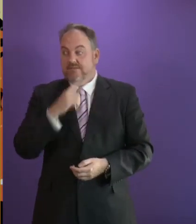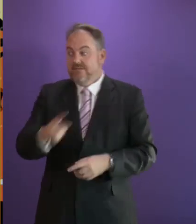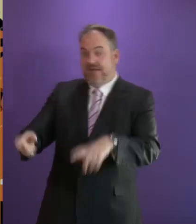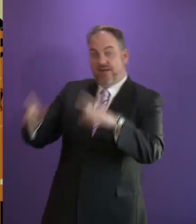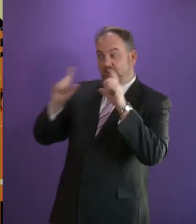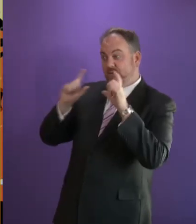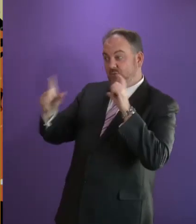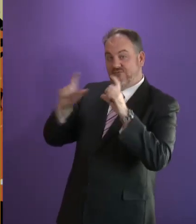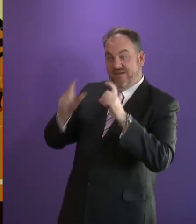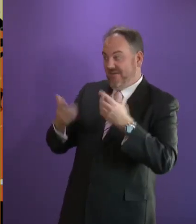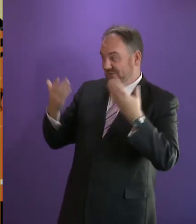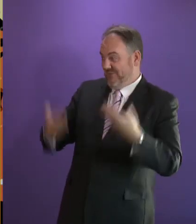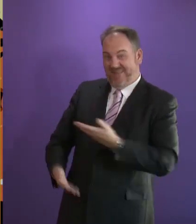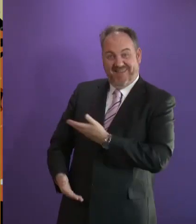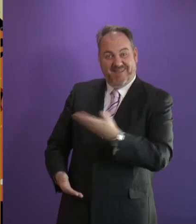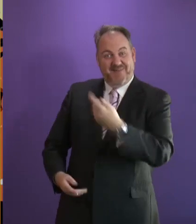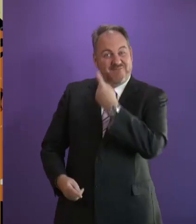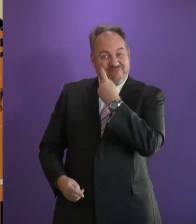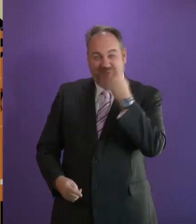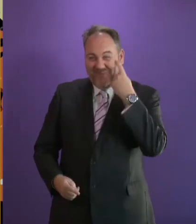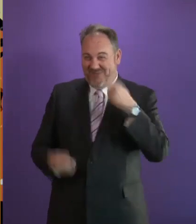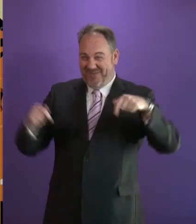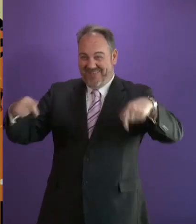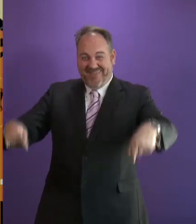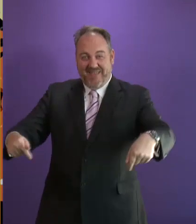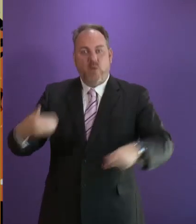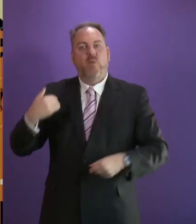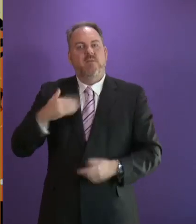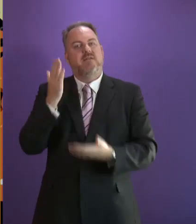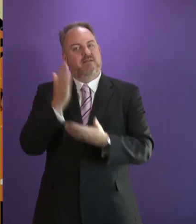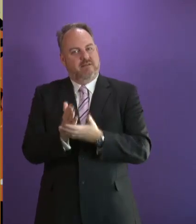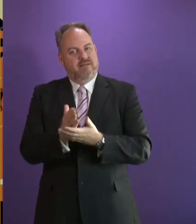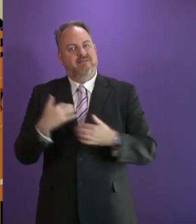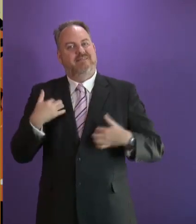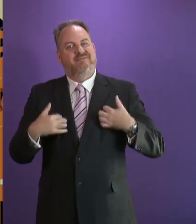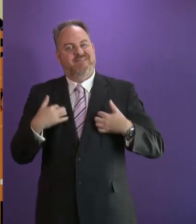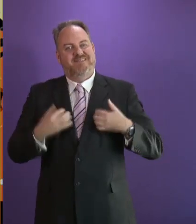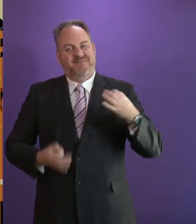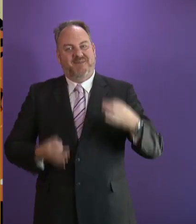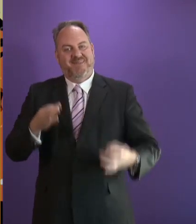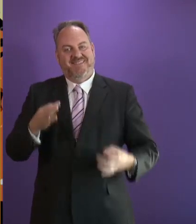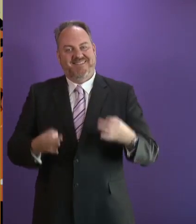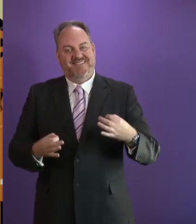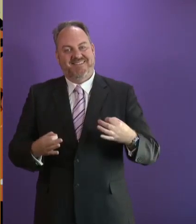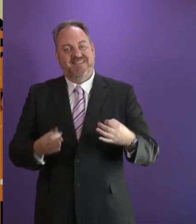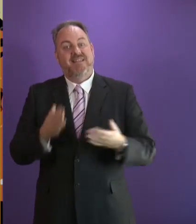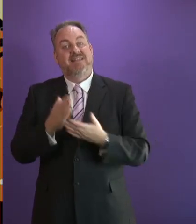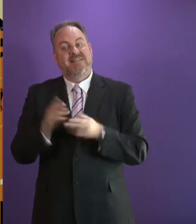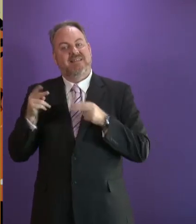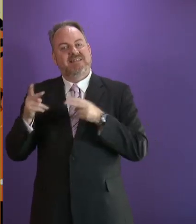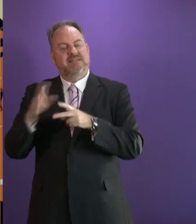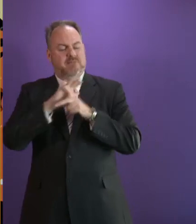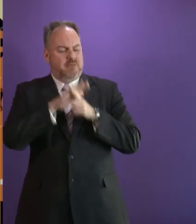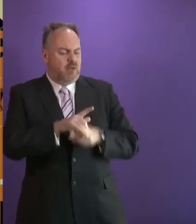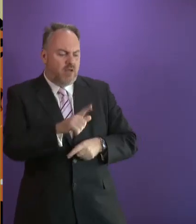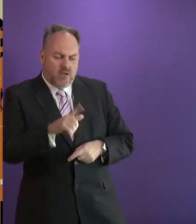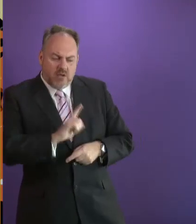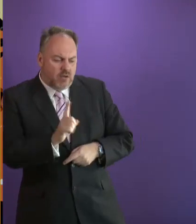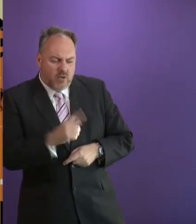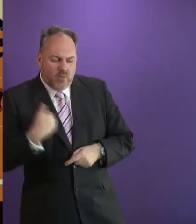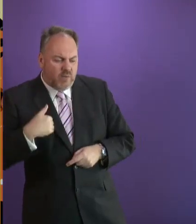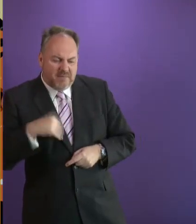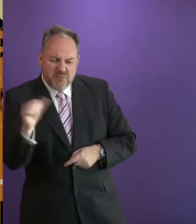just tweet that out whenever you get a chance. Because women are interested in politics. It's the system that has told them it's not for